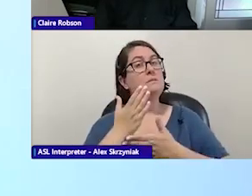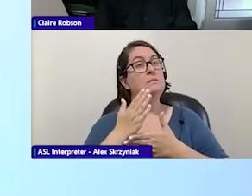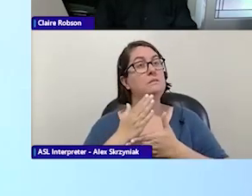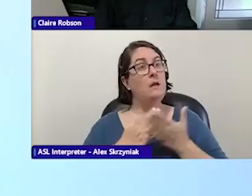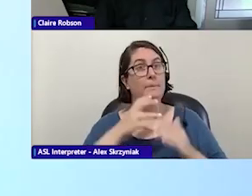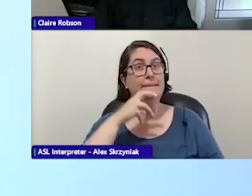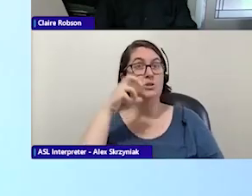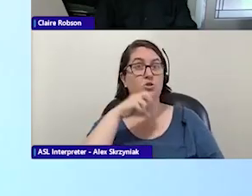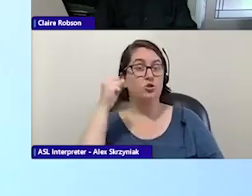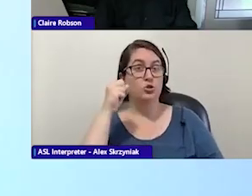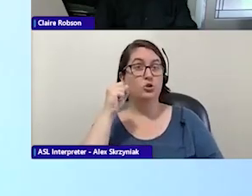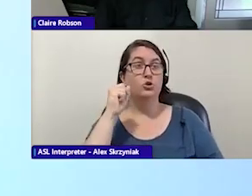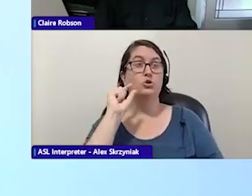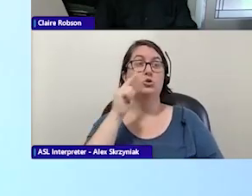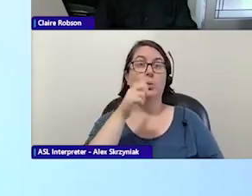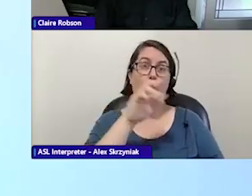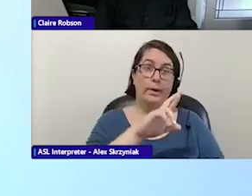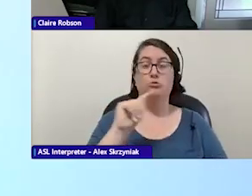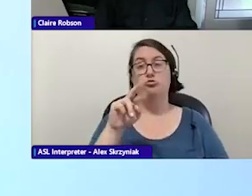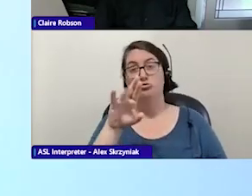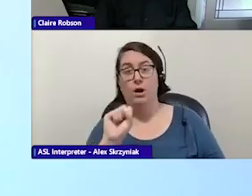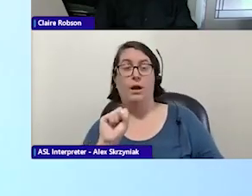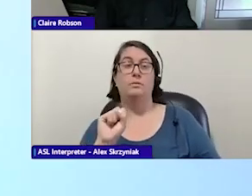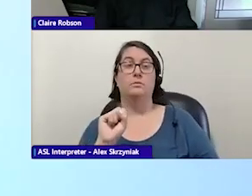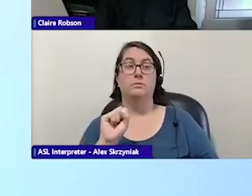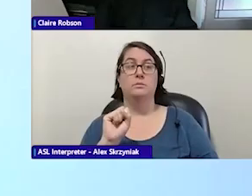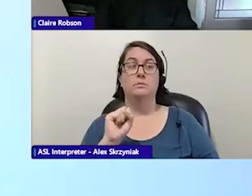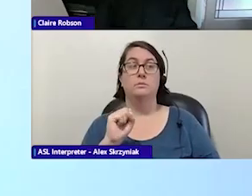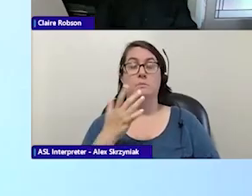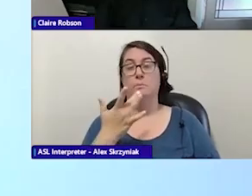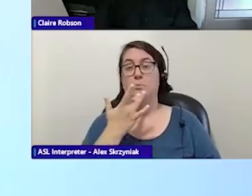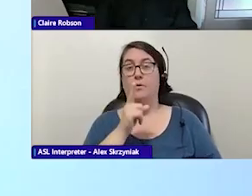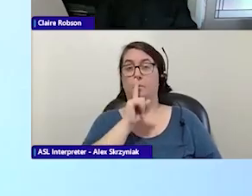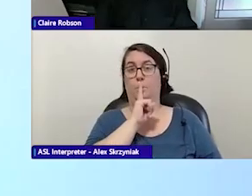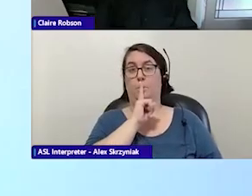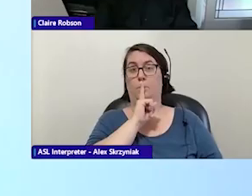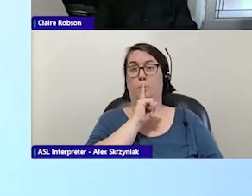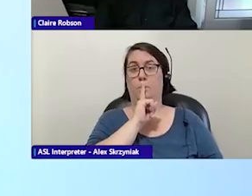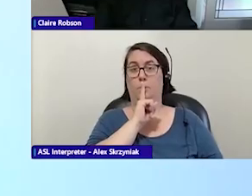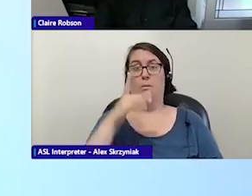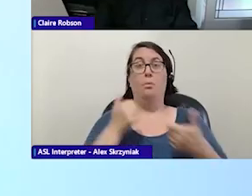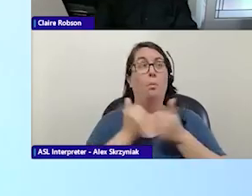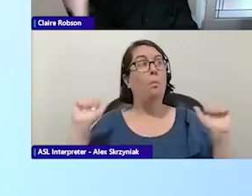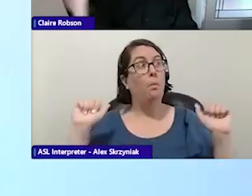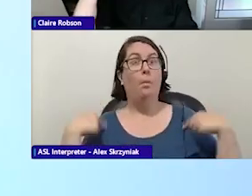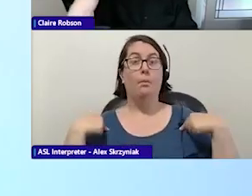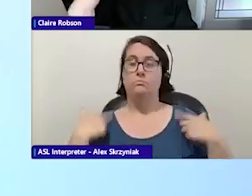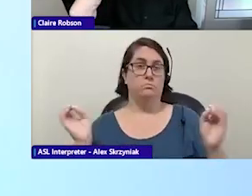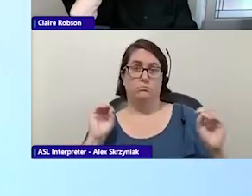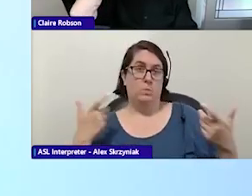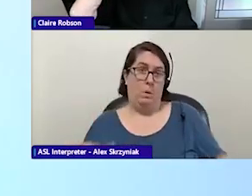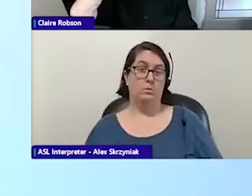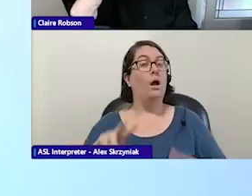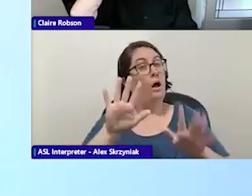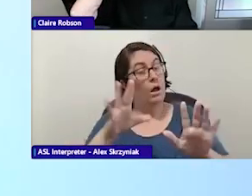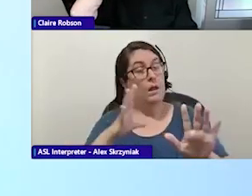elderly, queer and trans people may wish not to be outed. That said, intake